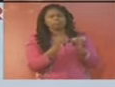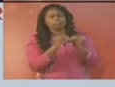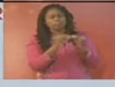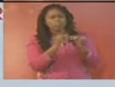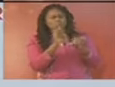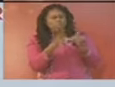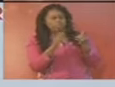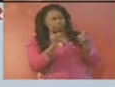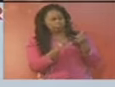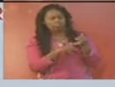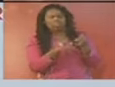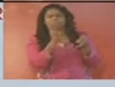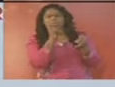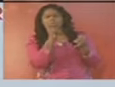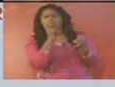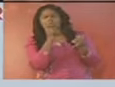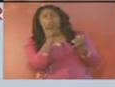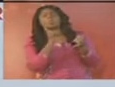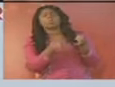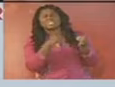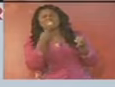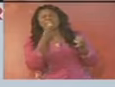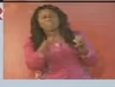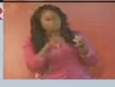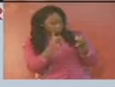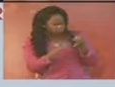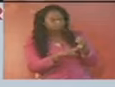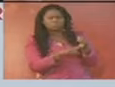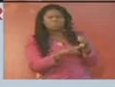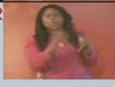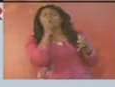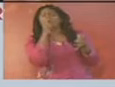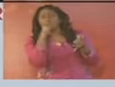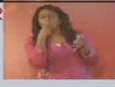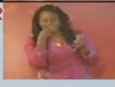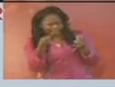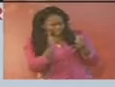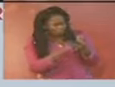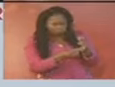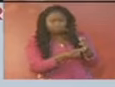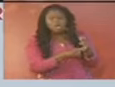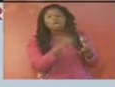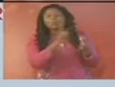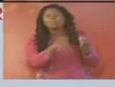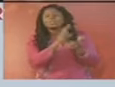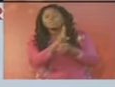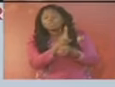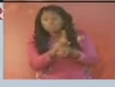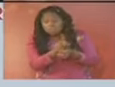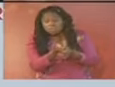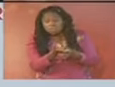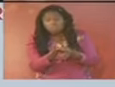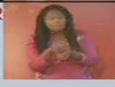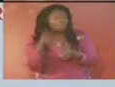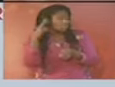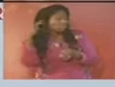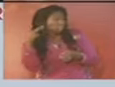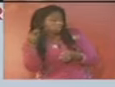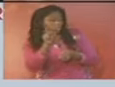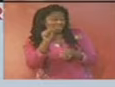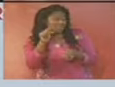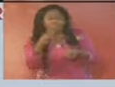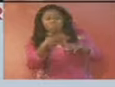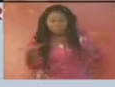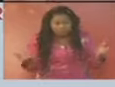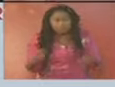M's. Message, messenger, medium. We are going to be doing a very serious